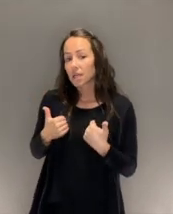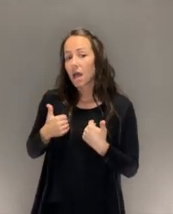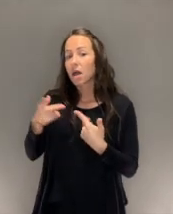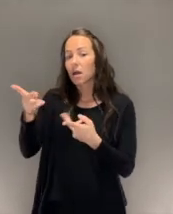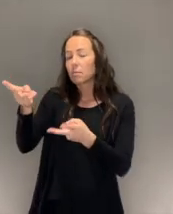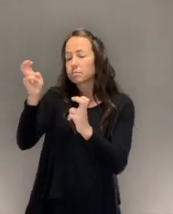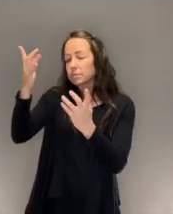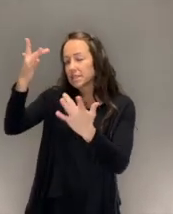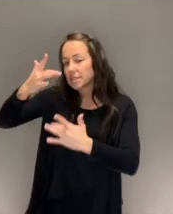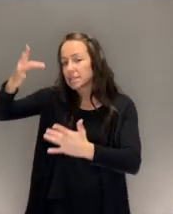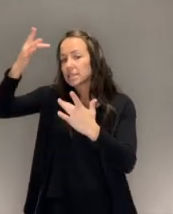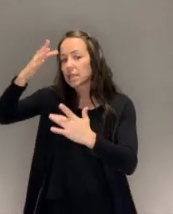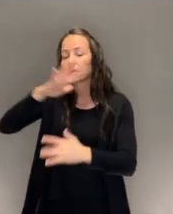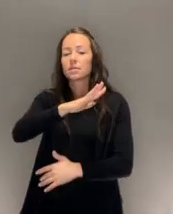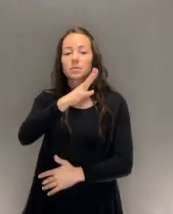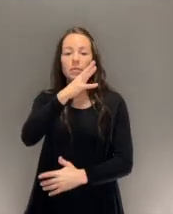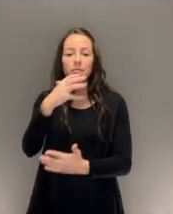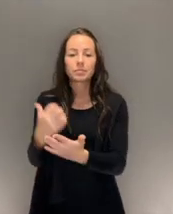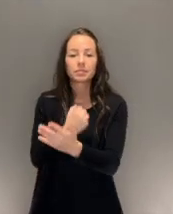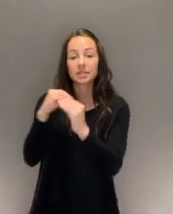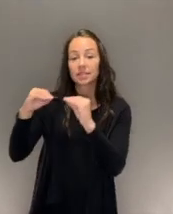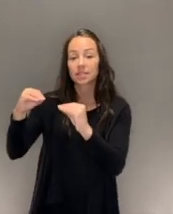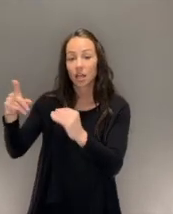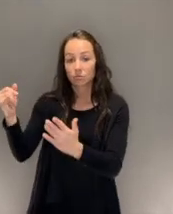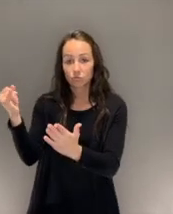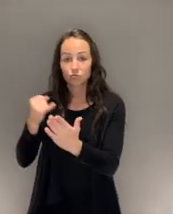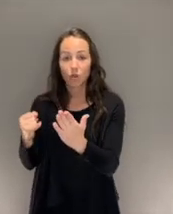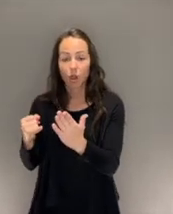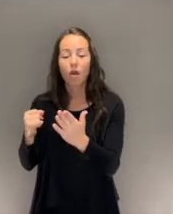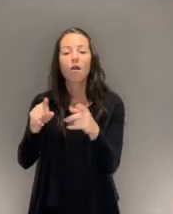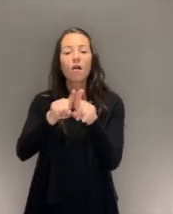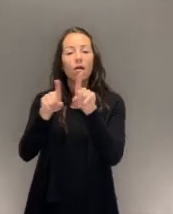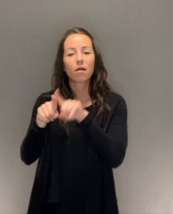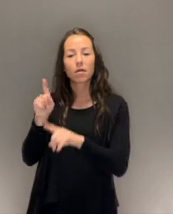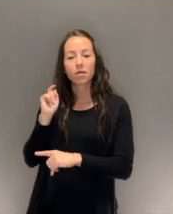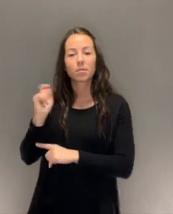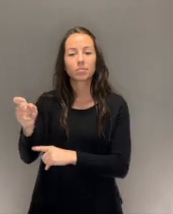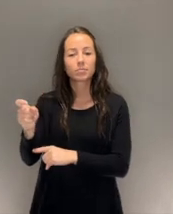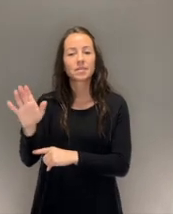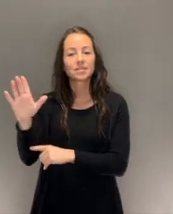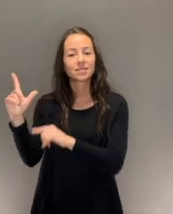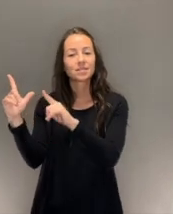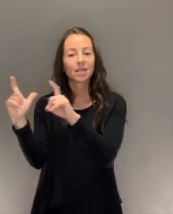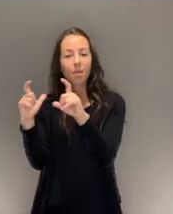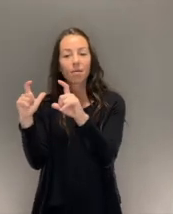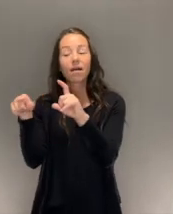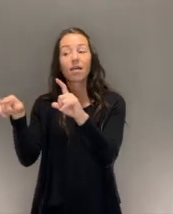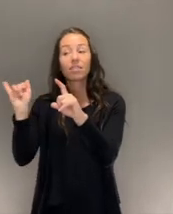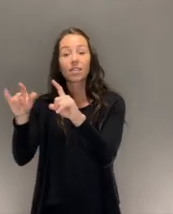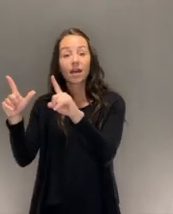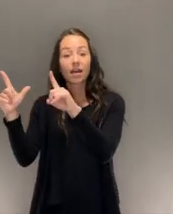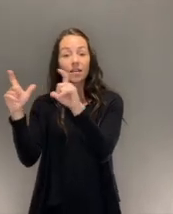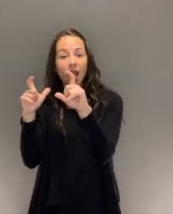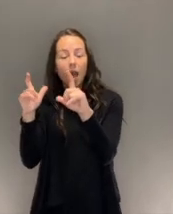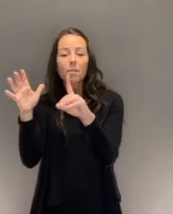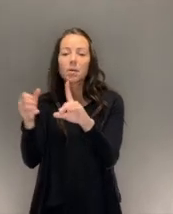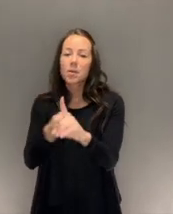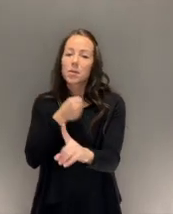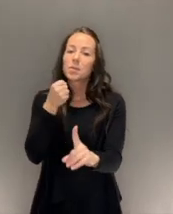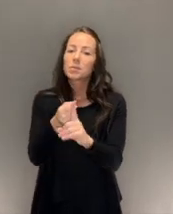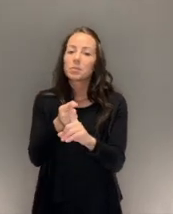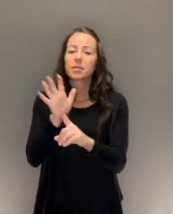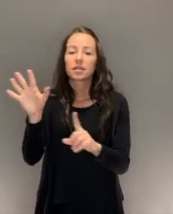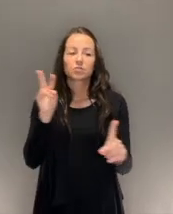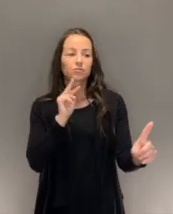bed with an illness as a child. She also bought him his first camera, which had a profound impact on the way that he saw